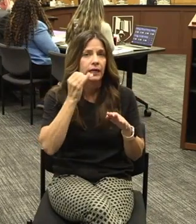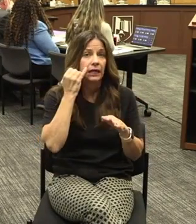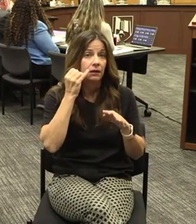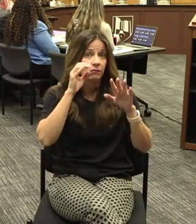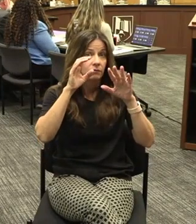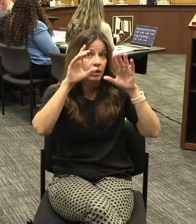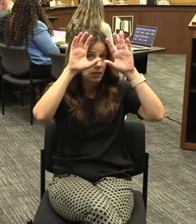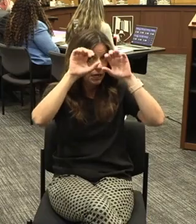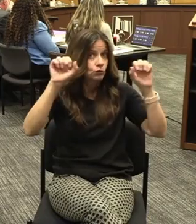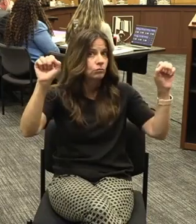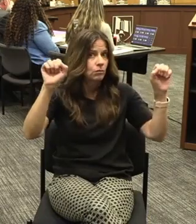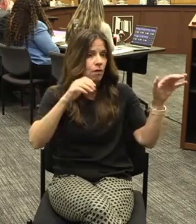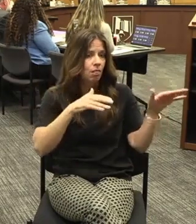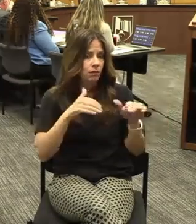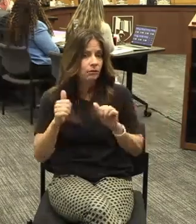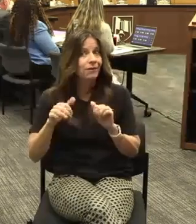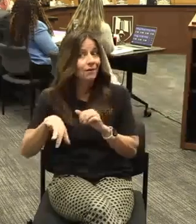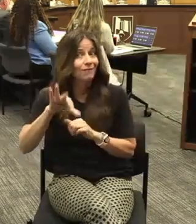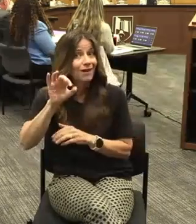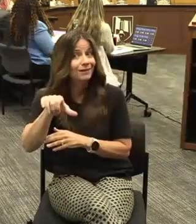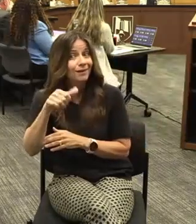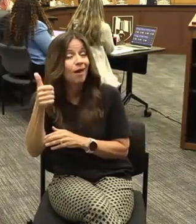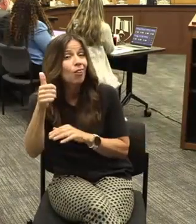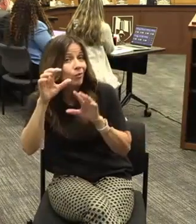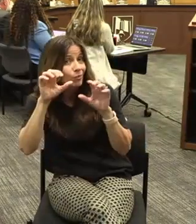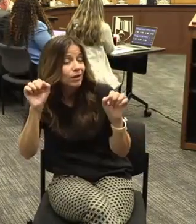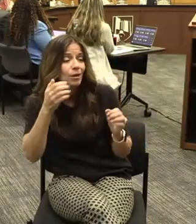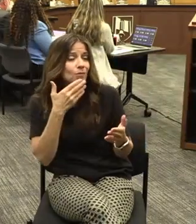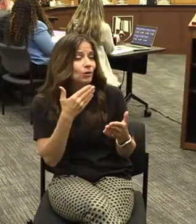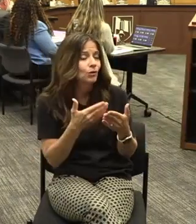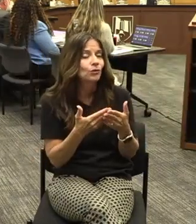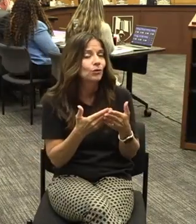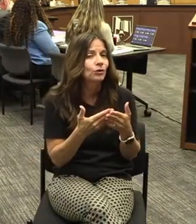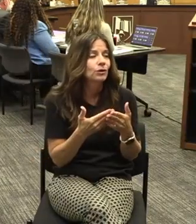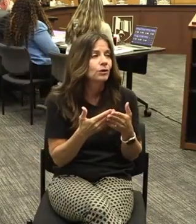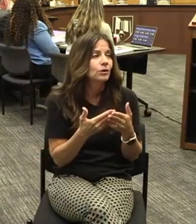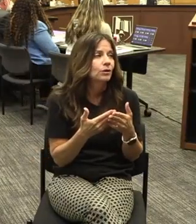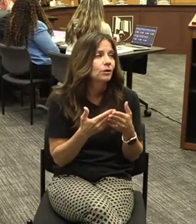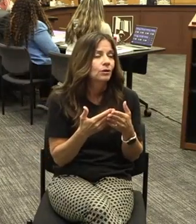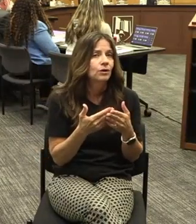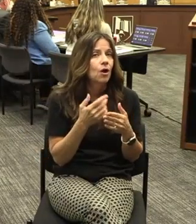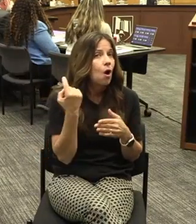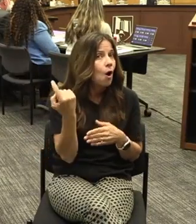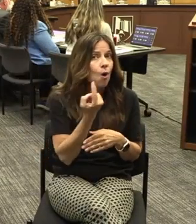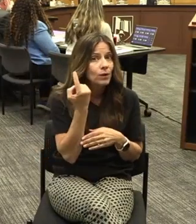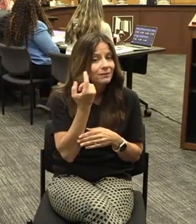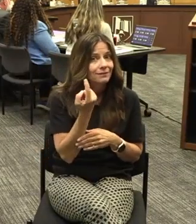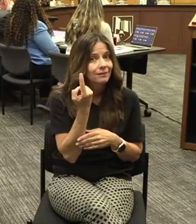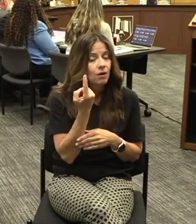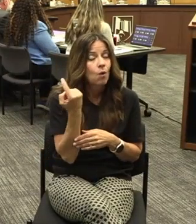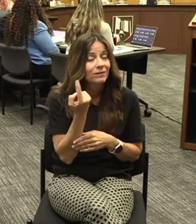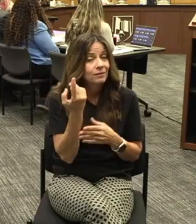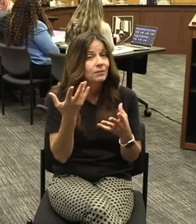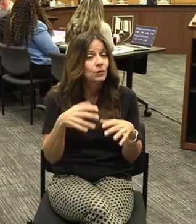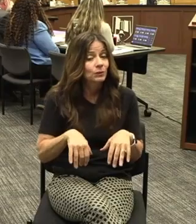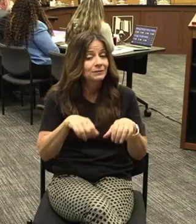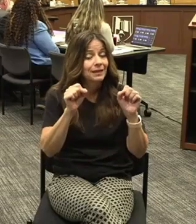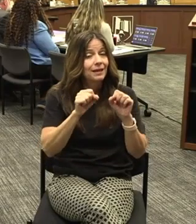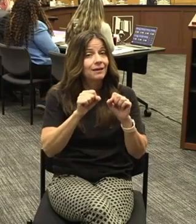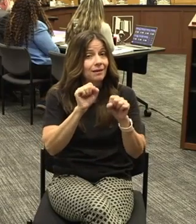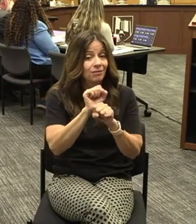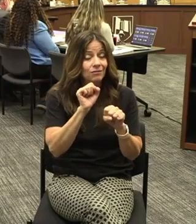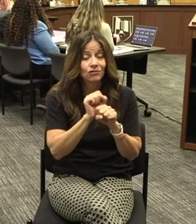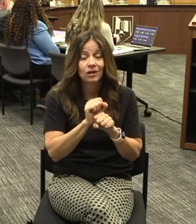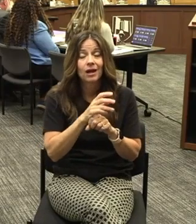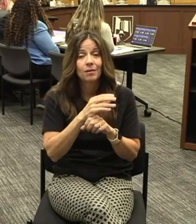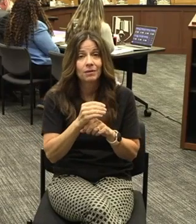Numola leaves, you'll find another president. He won't be a good one, but you'll find one. There'll always be someone willing to take the job. And there's going to be a college out there willing to